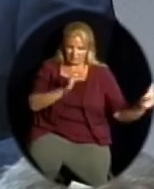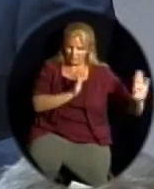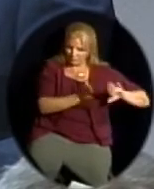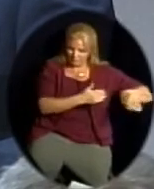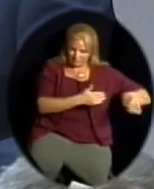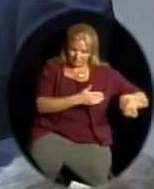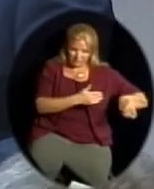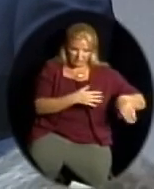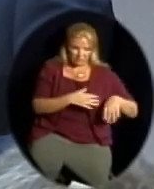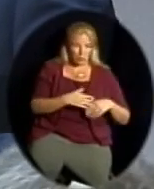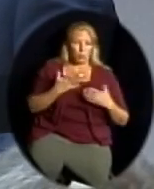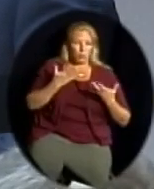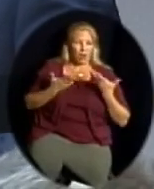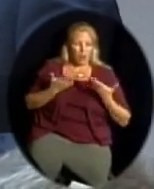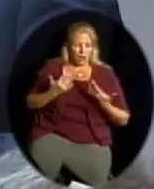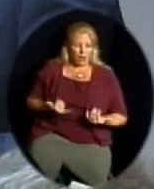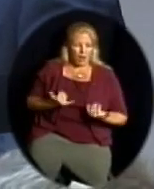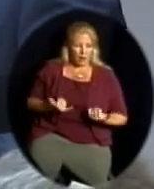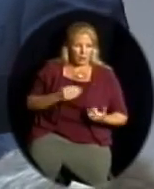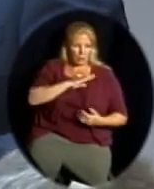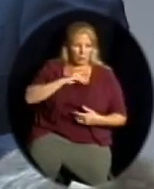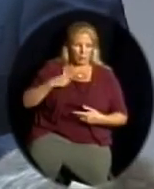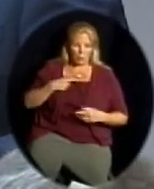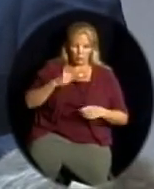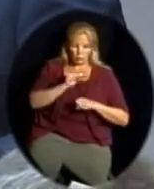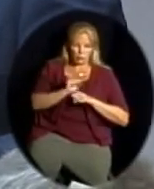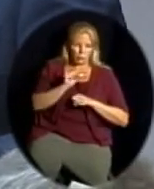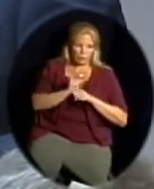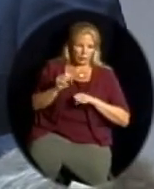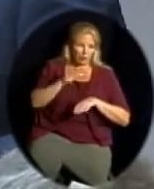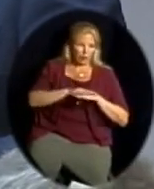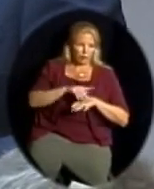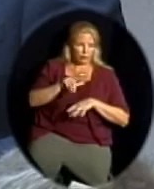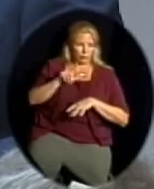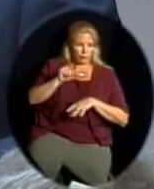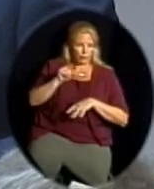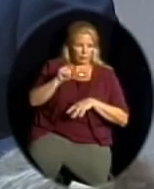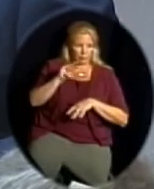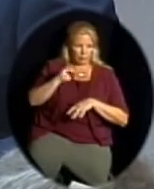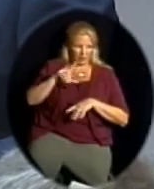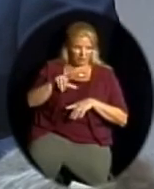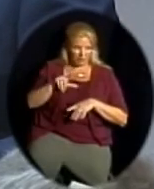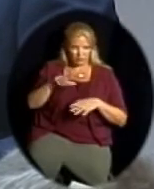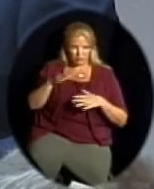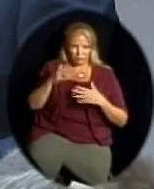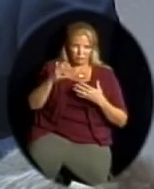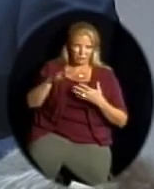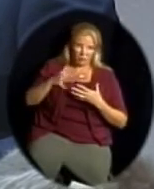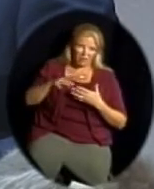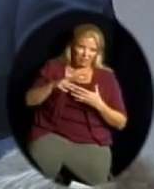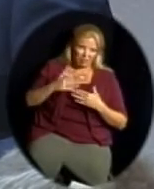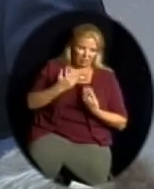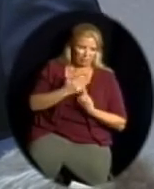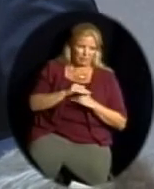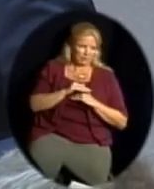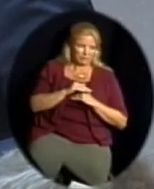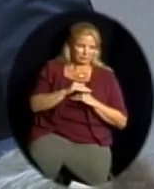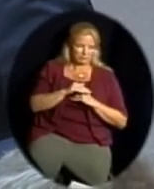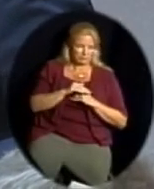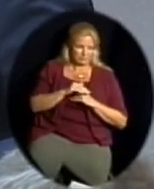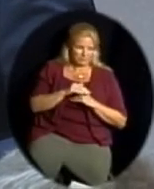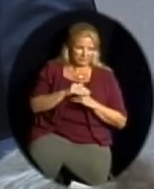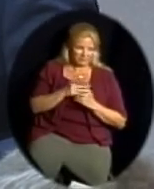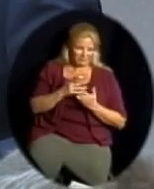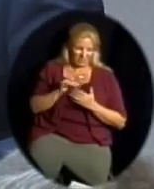now, the board has been working on a 20 mil sort of a semi-limit. And that's a fluctuation of 5 mils right